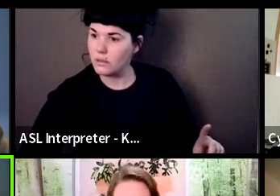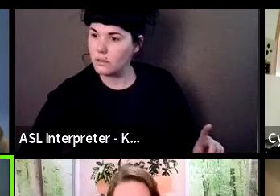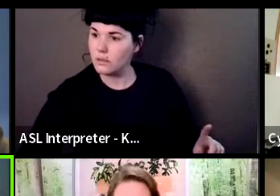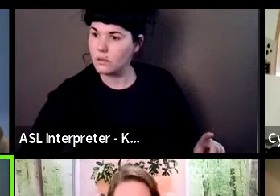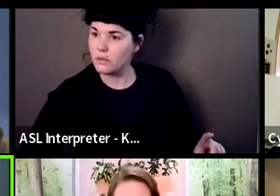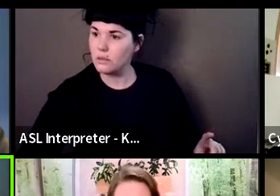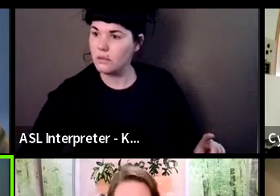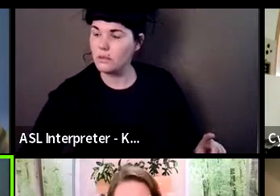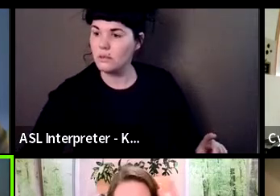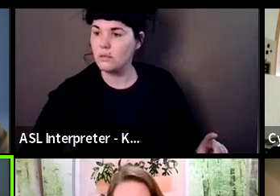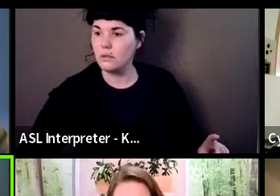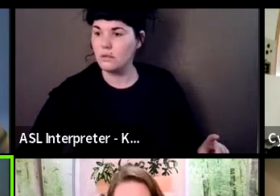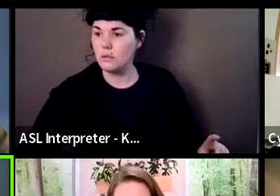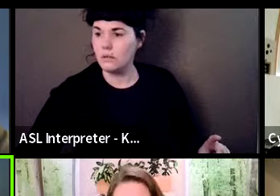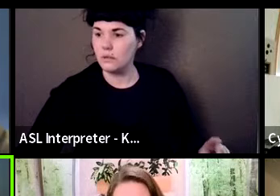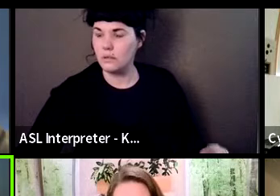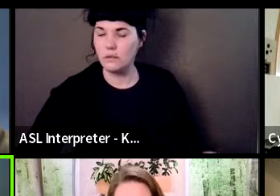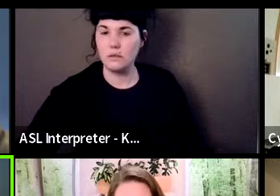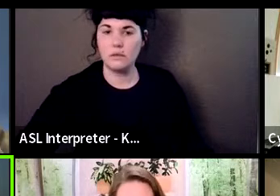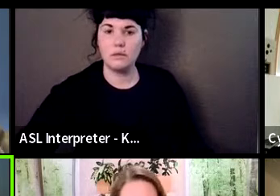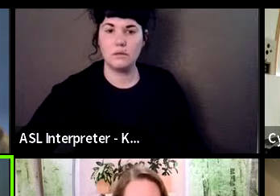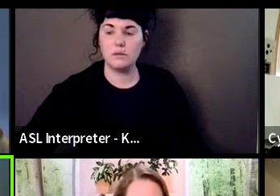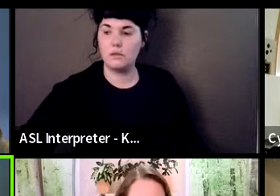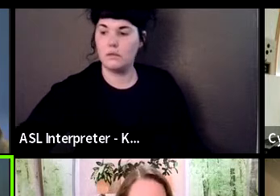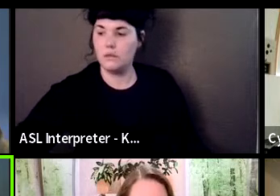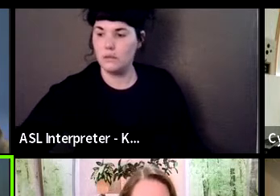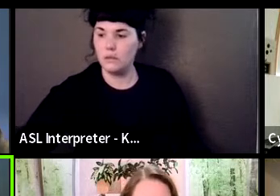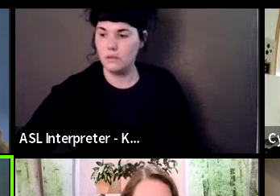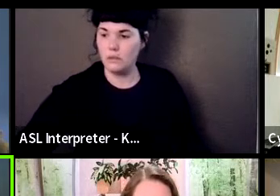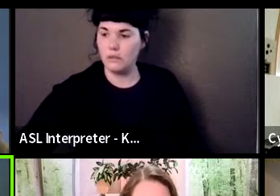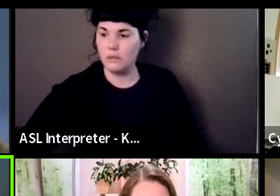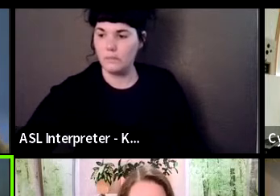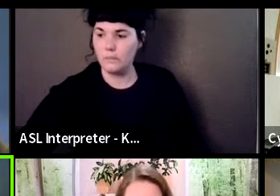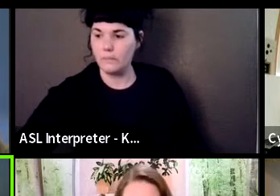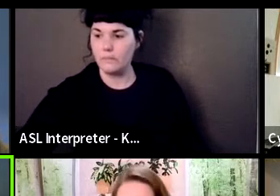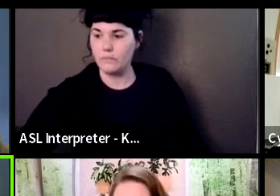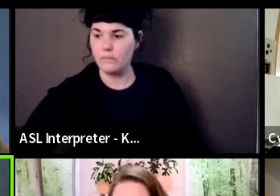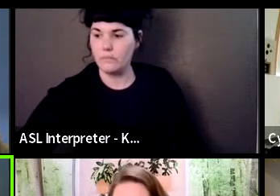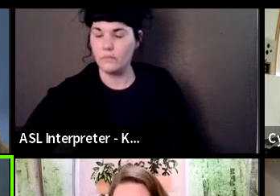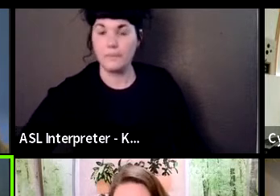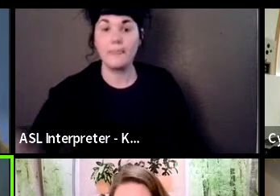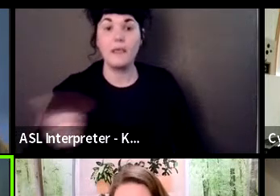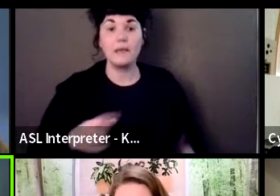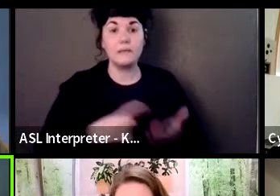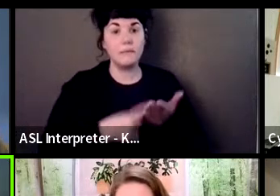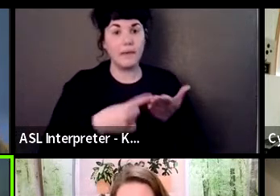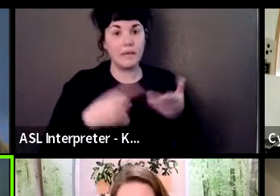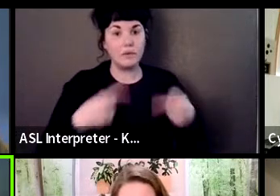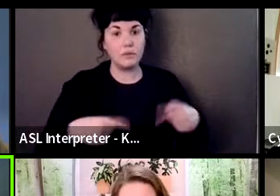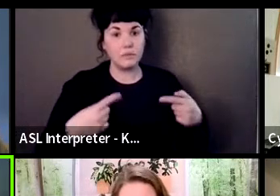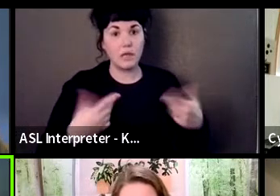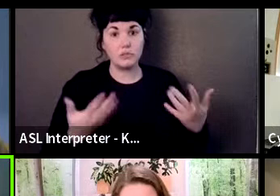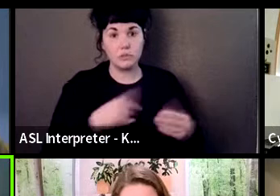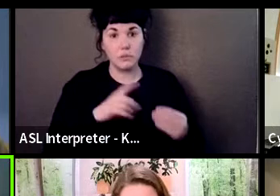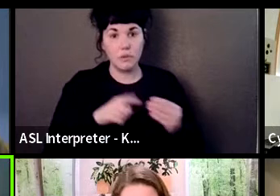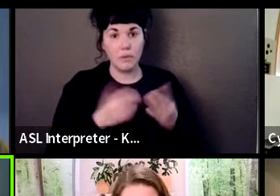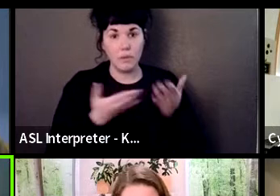Commissioner Rothborn, seconded by Commissioner Zatella. Is there any debate or discussion on the motion?